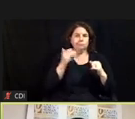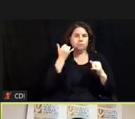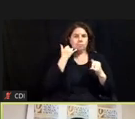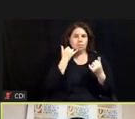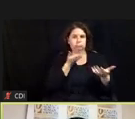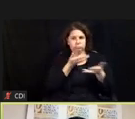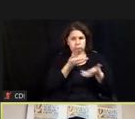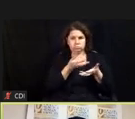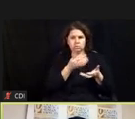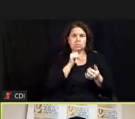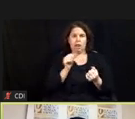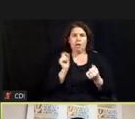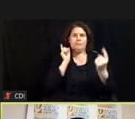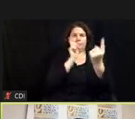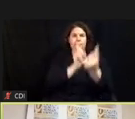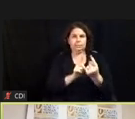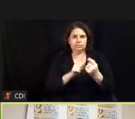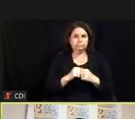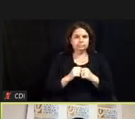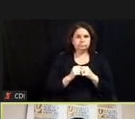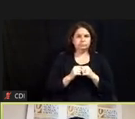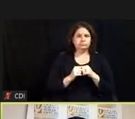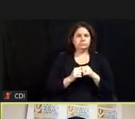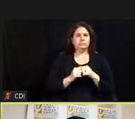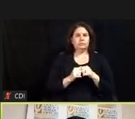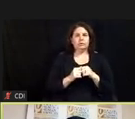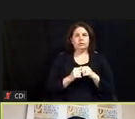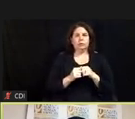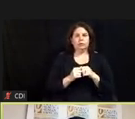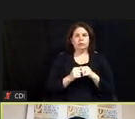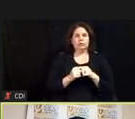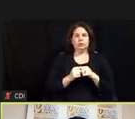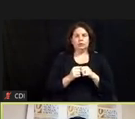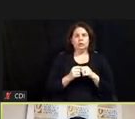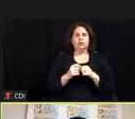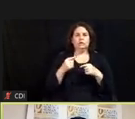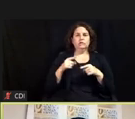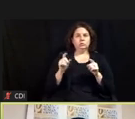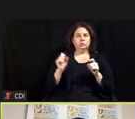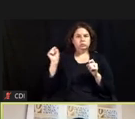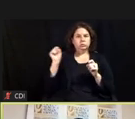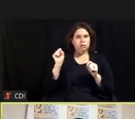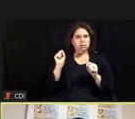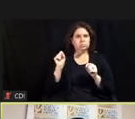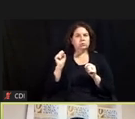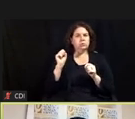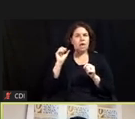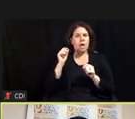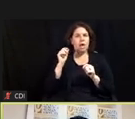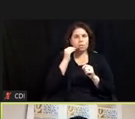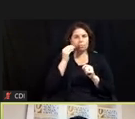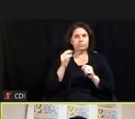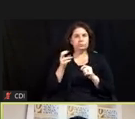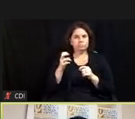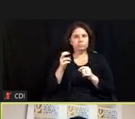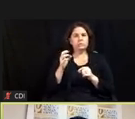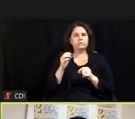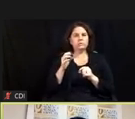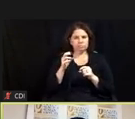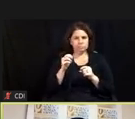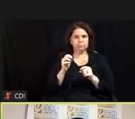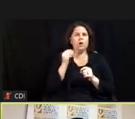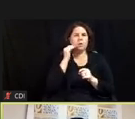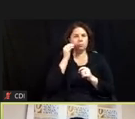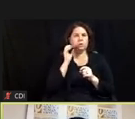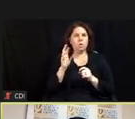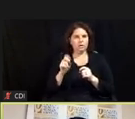during the shelter at home order, and they've had many positive results. They've been able to expand their provider network, allowing for approximately 30